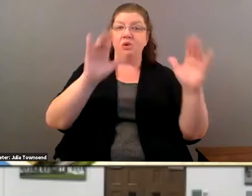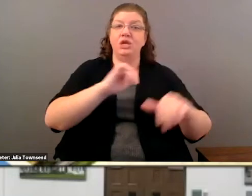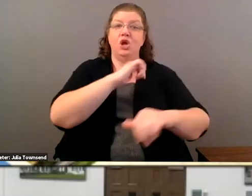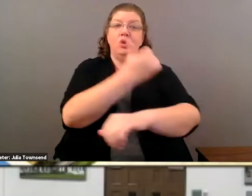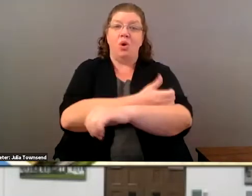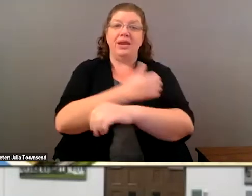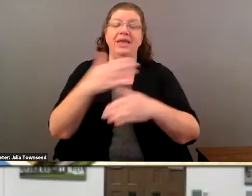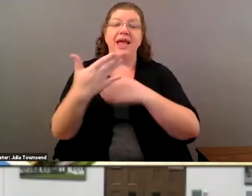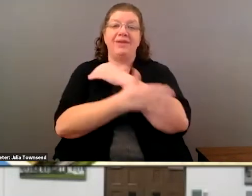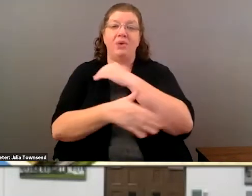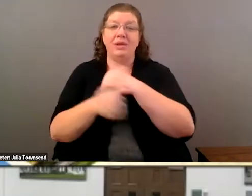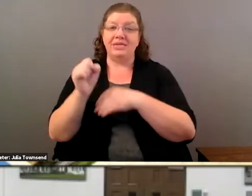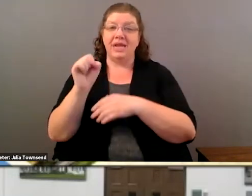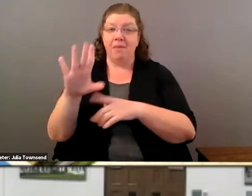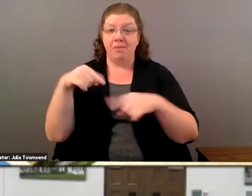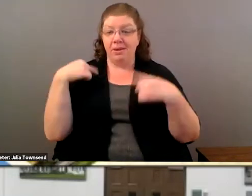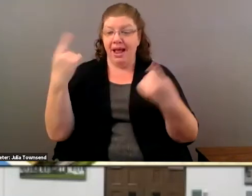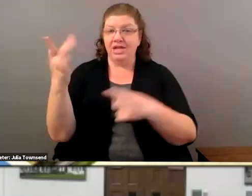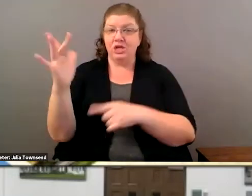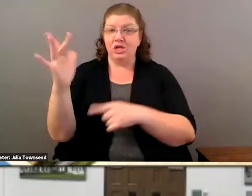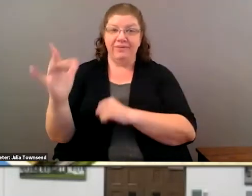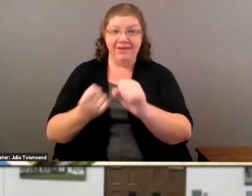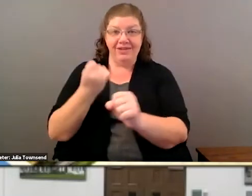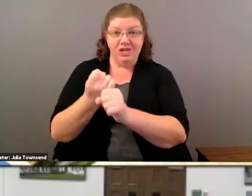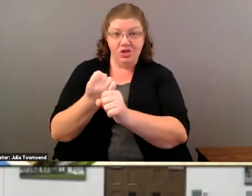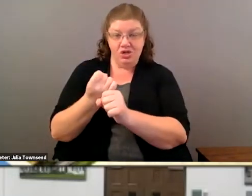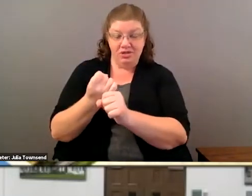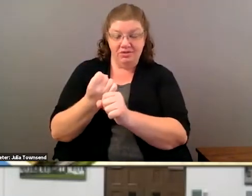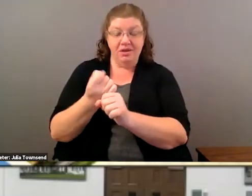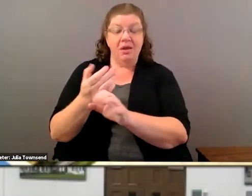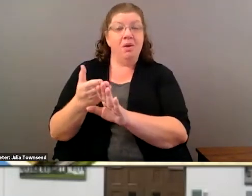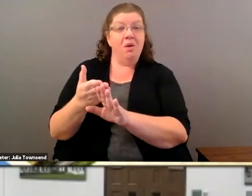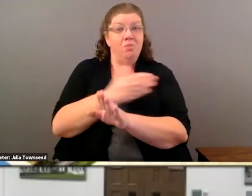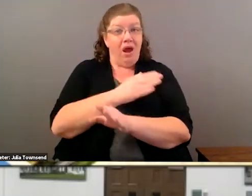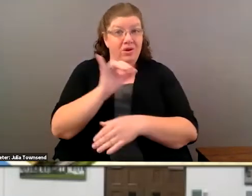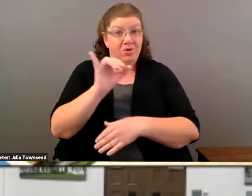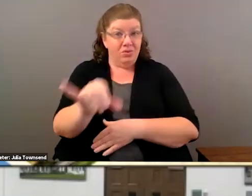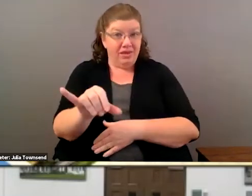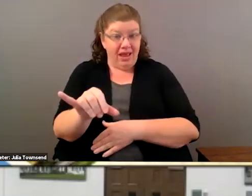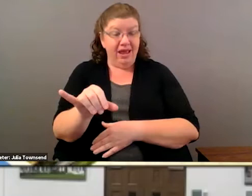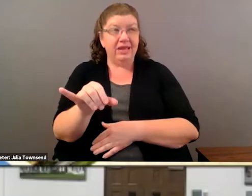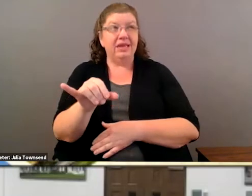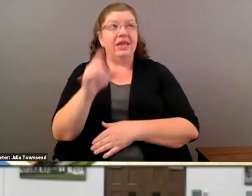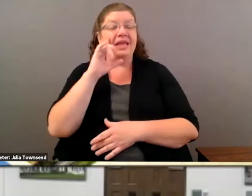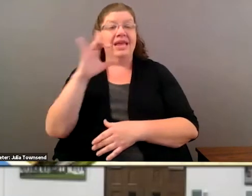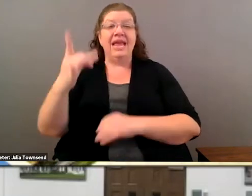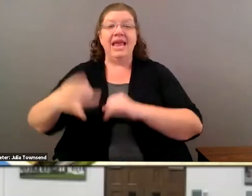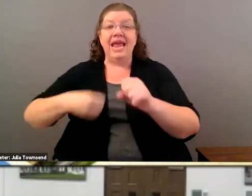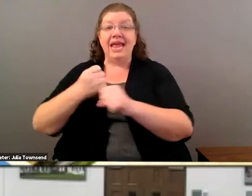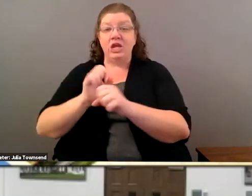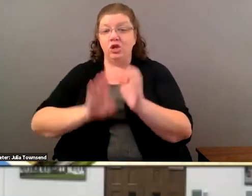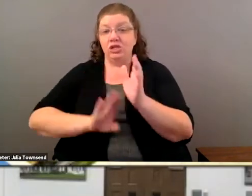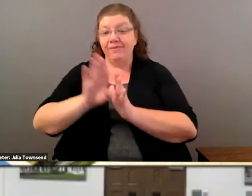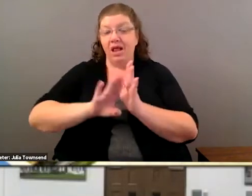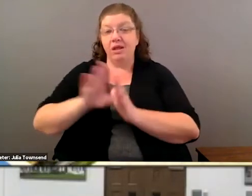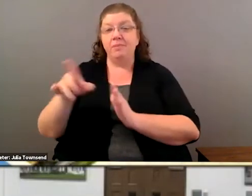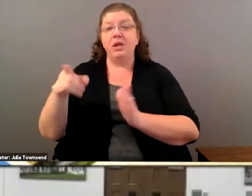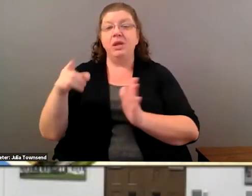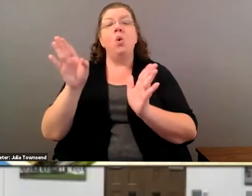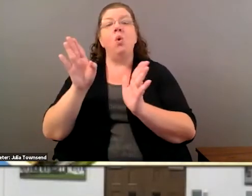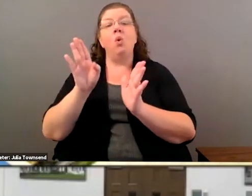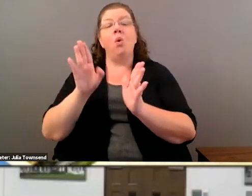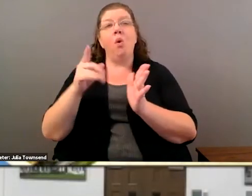Santa Barbara for the past 25 years. Prior to coming to the Housing Authority, he spent 8 years developing affordable market